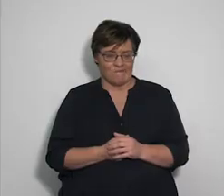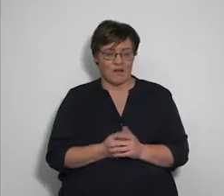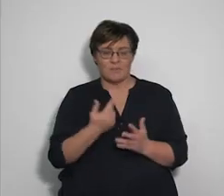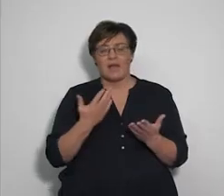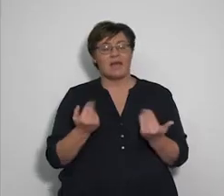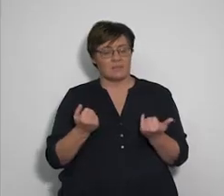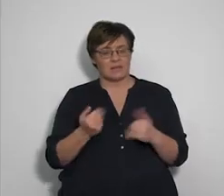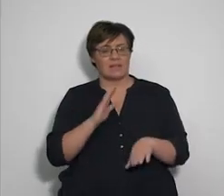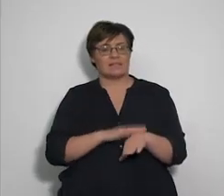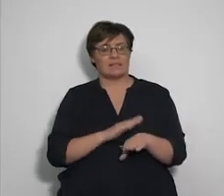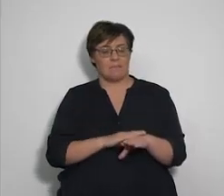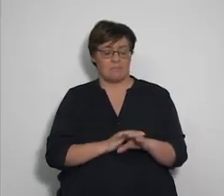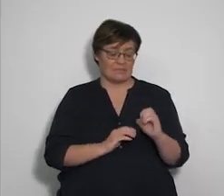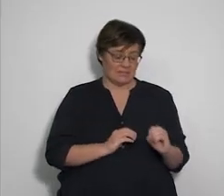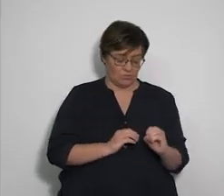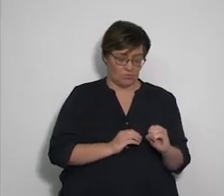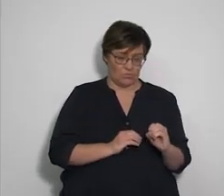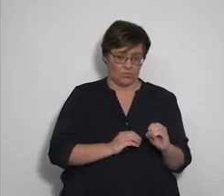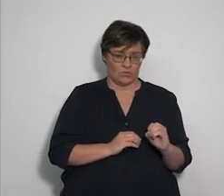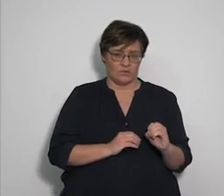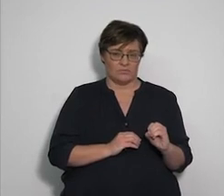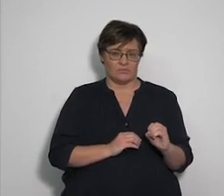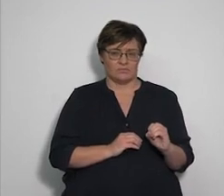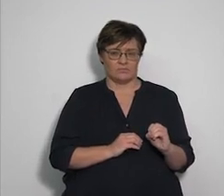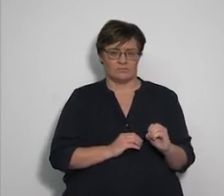we must expect at time 0,